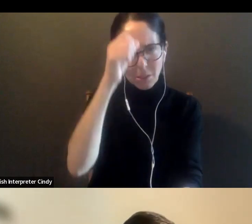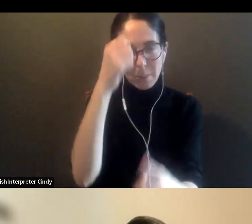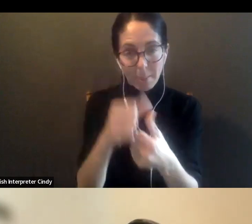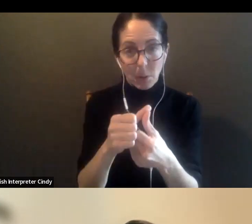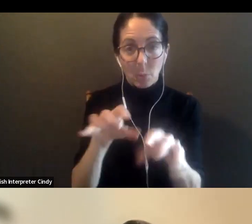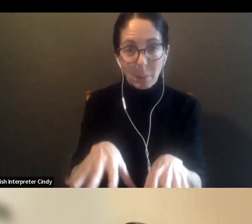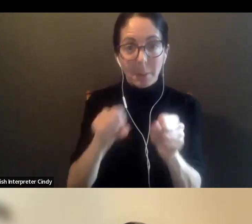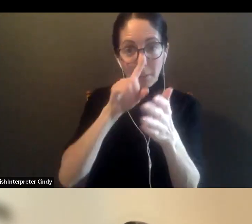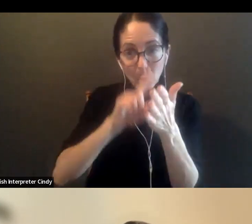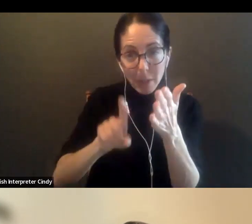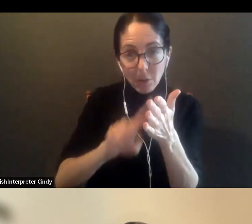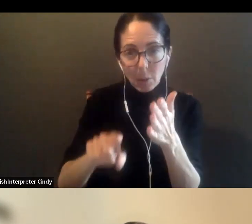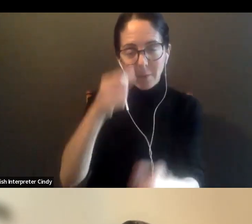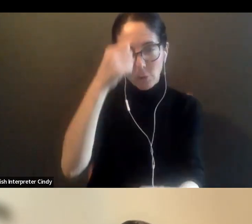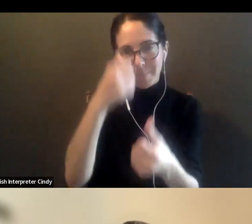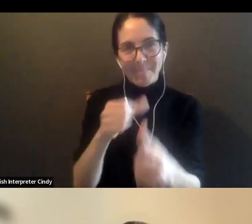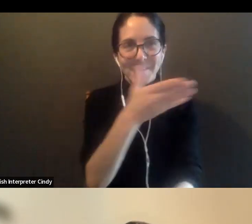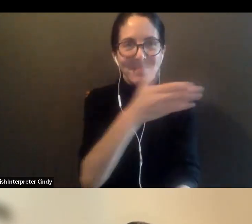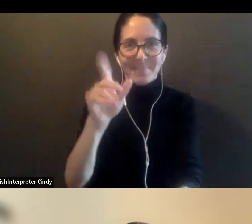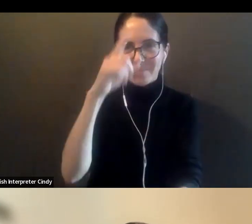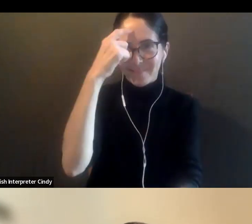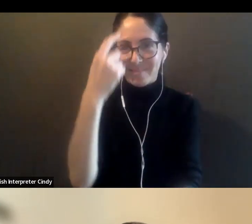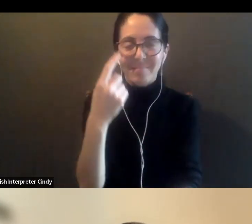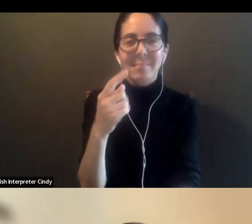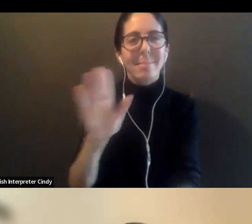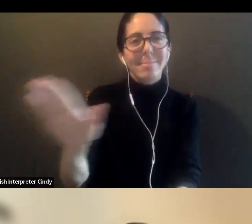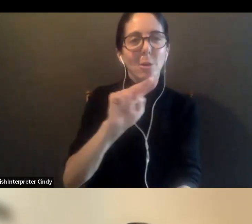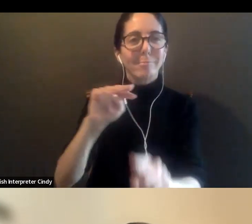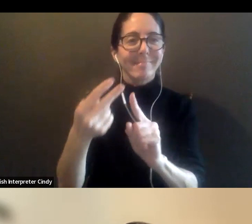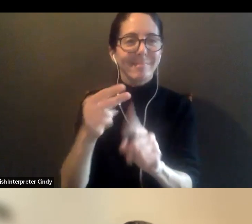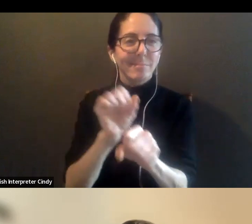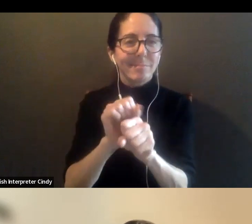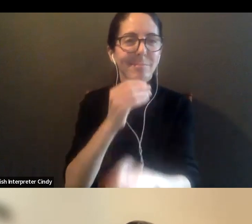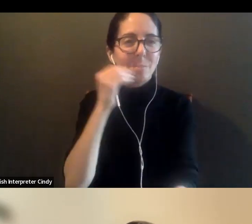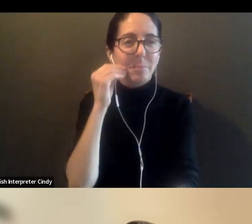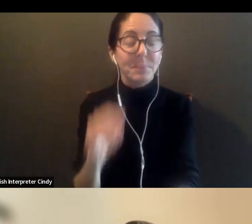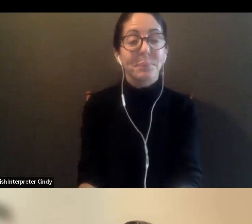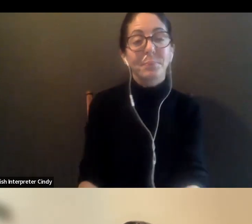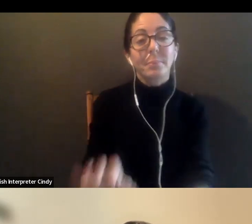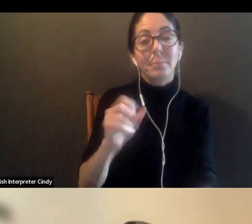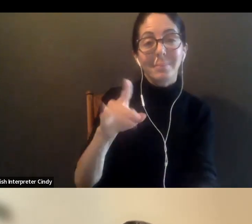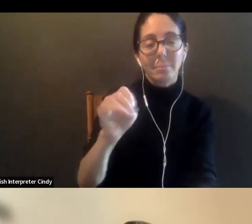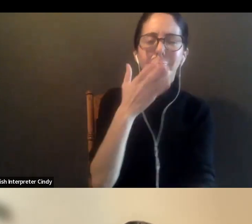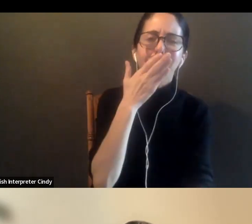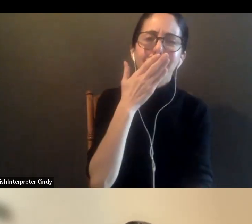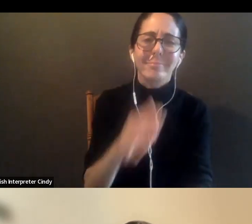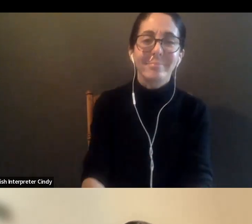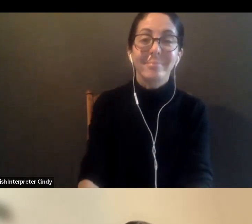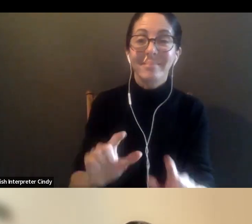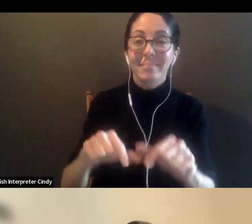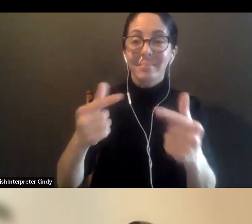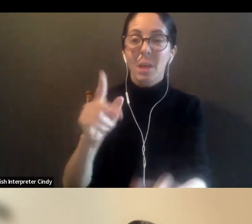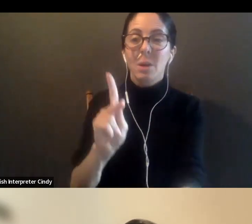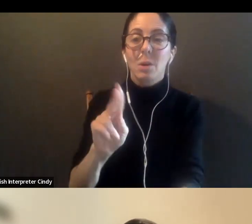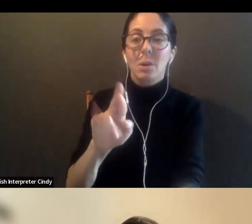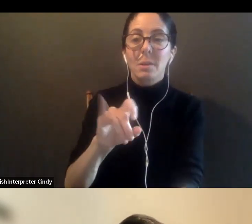research. Thank you so much. That is very keen insight. I'm going to invite Christina. Do you have any